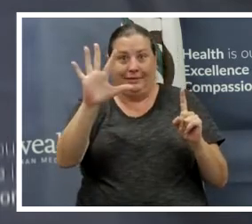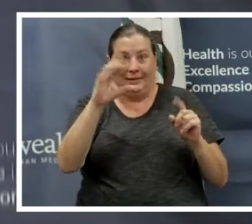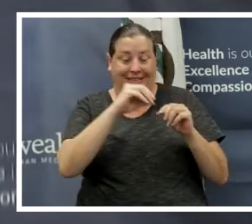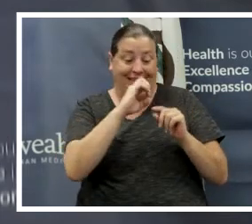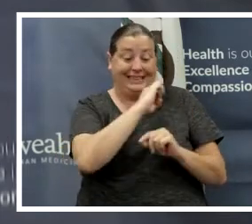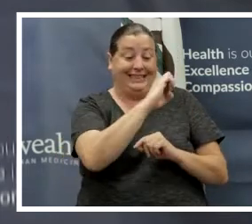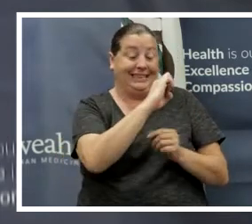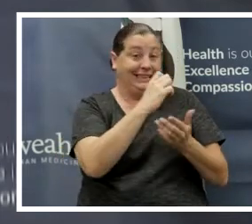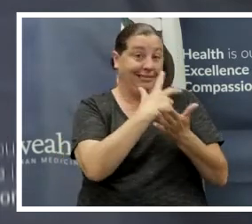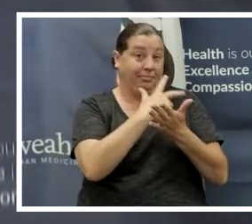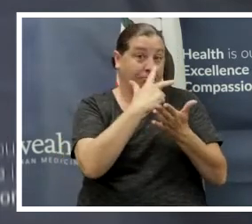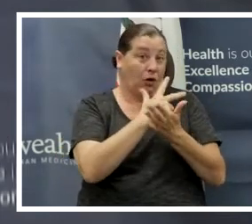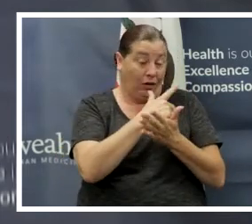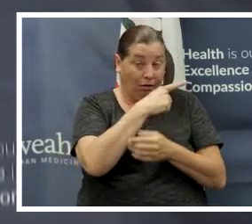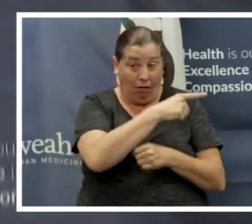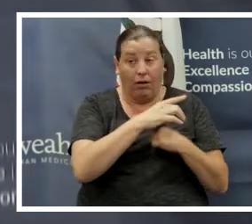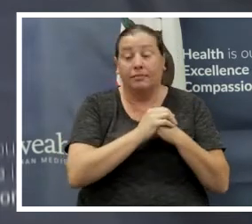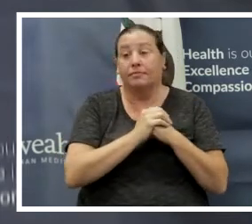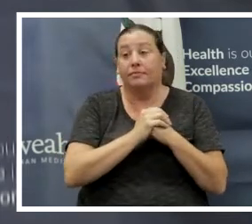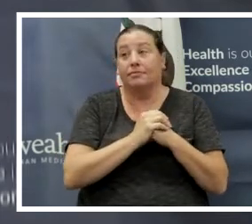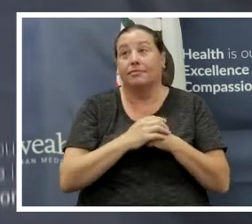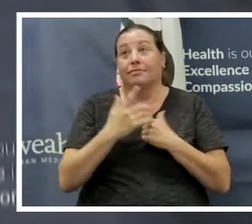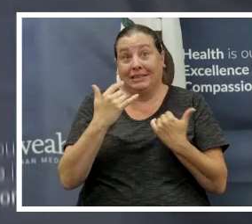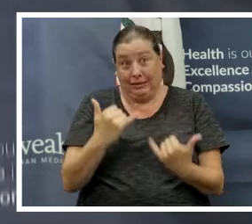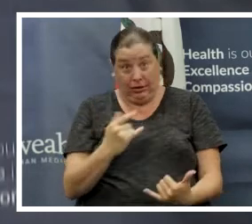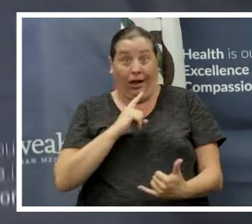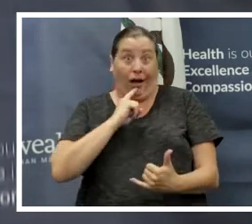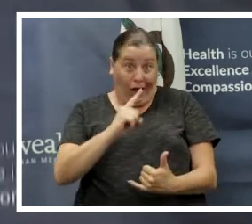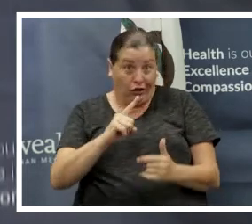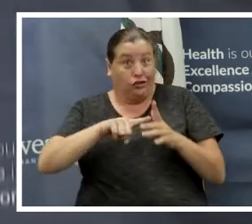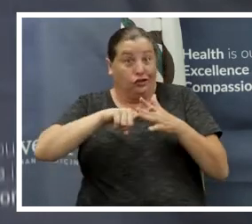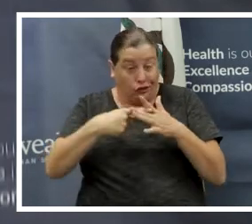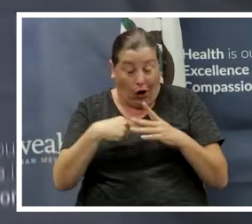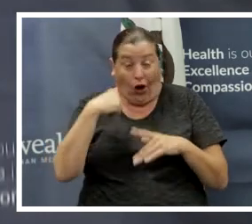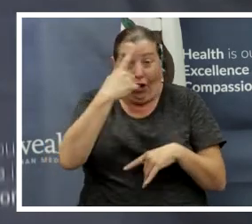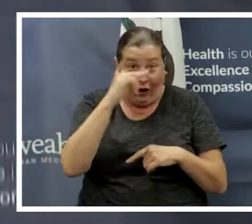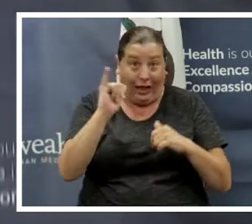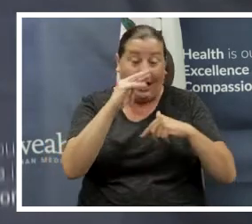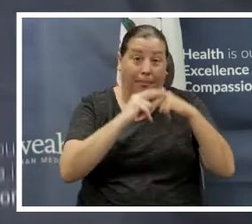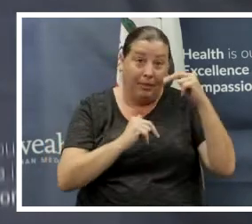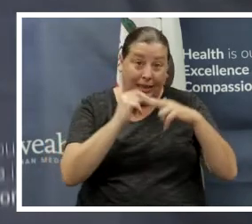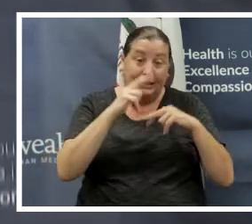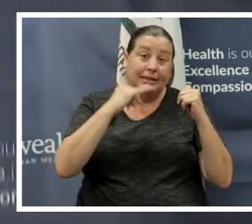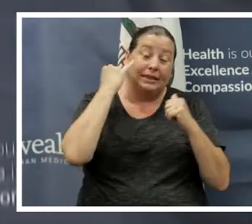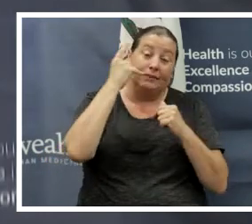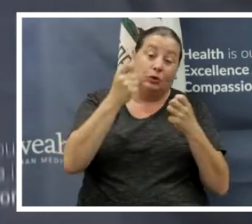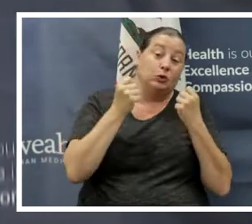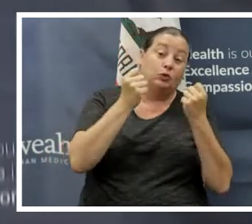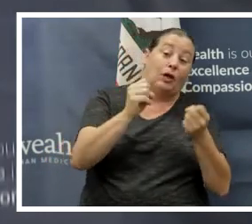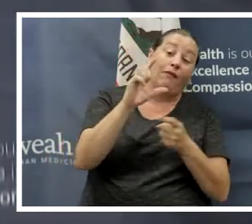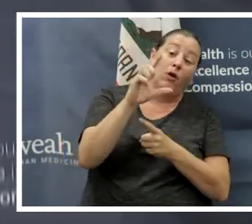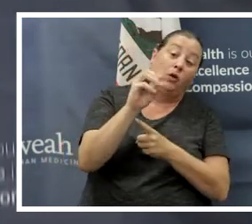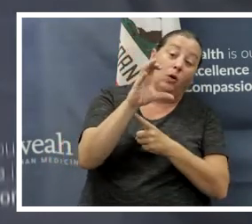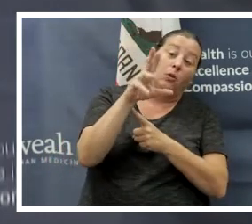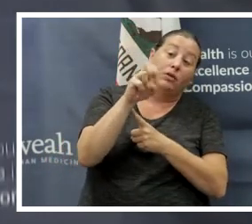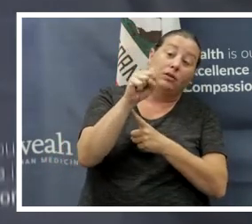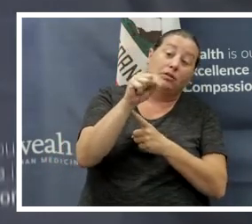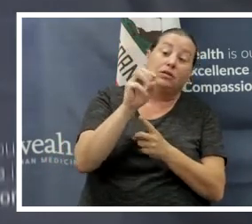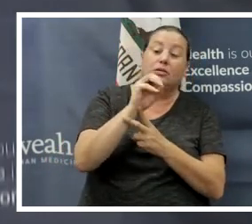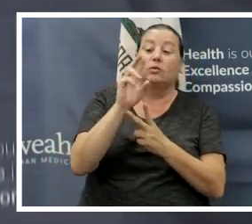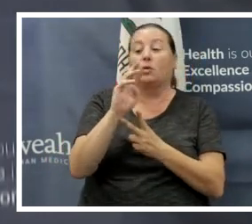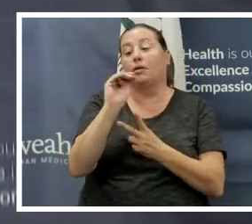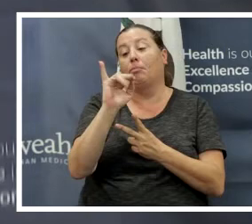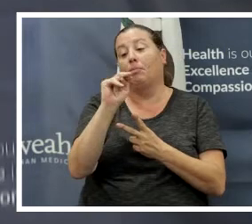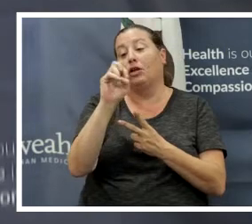lot. And it actually is starting to look like a building now. So if you drive down Locust or Mineral King, you actually can see what the